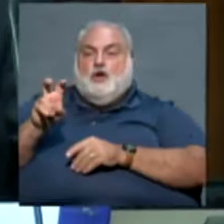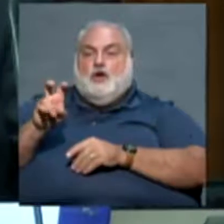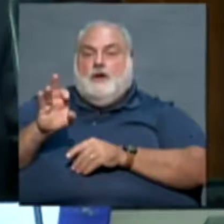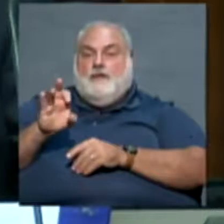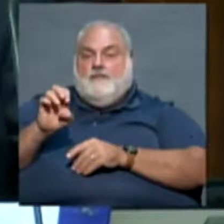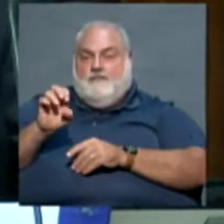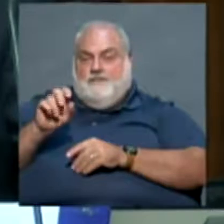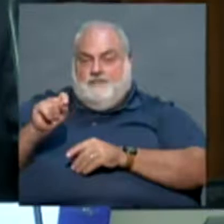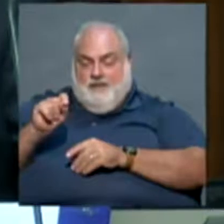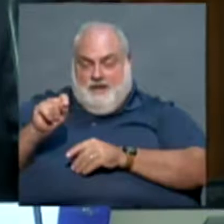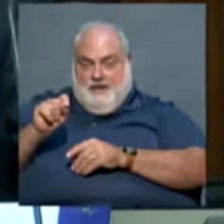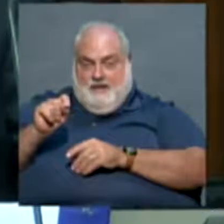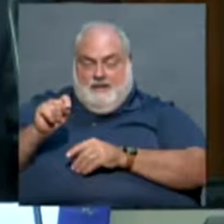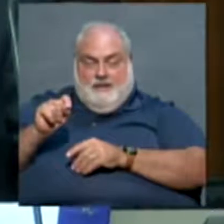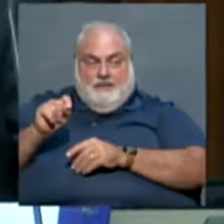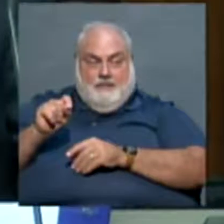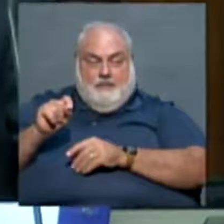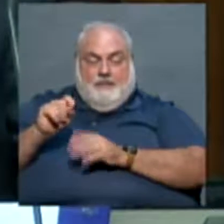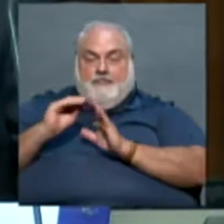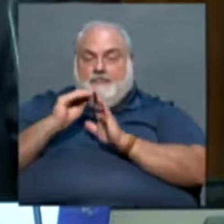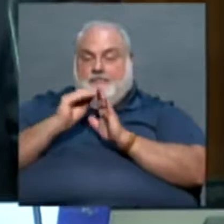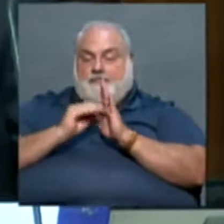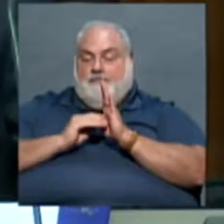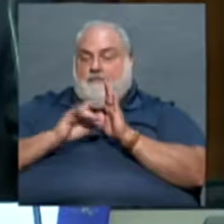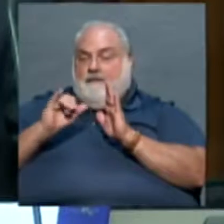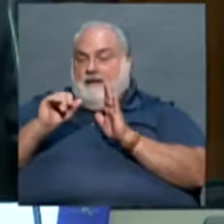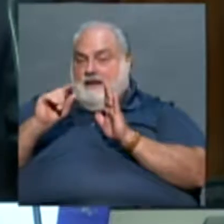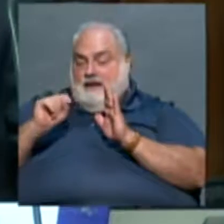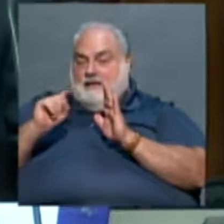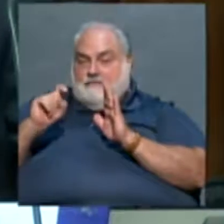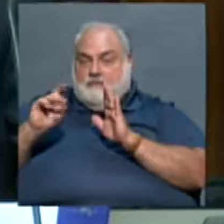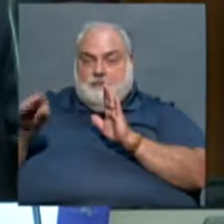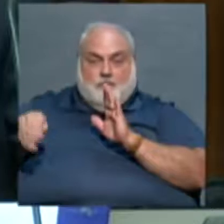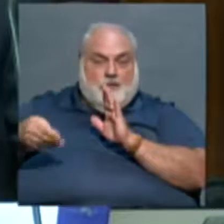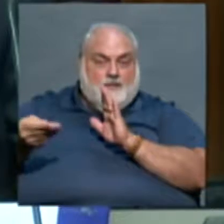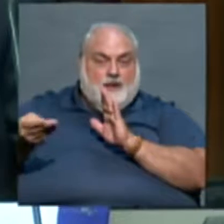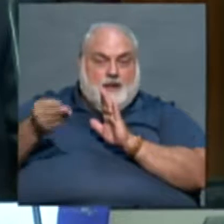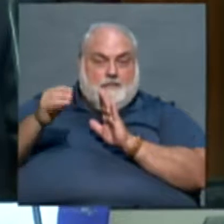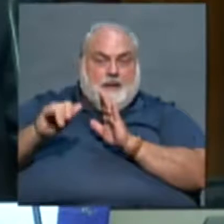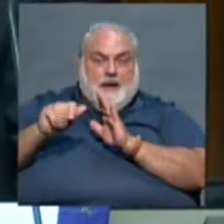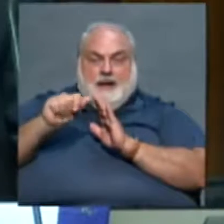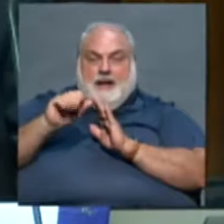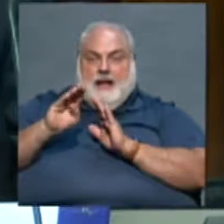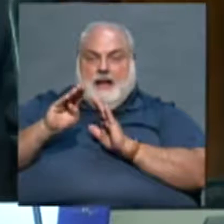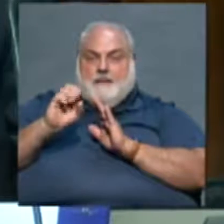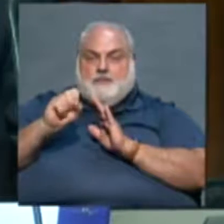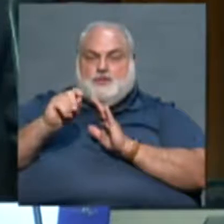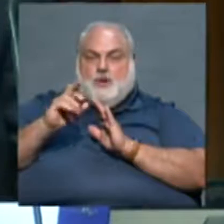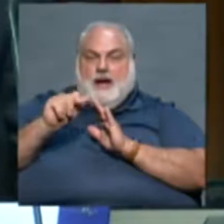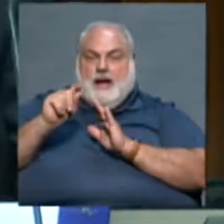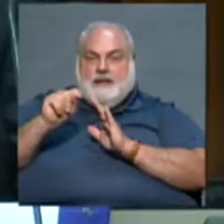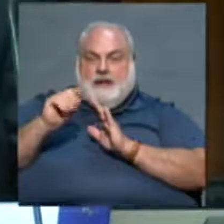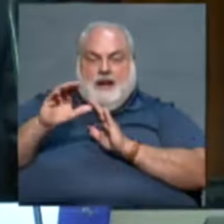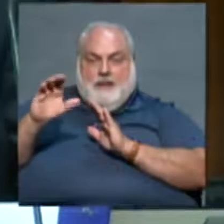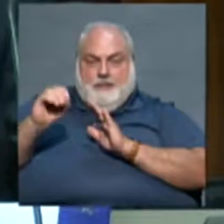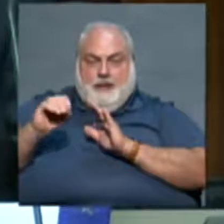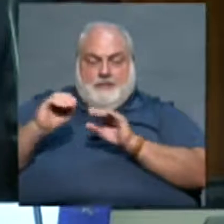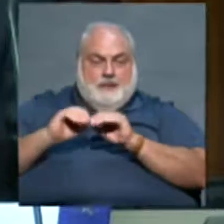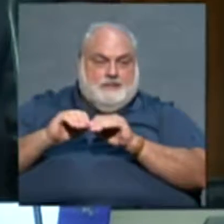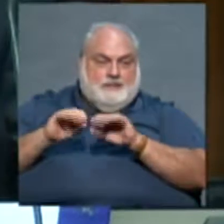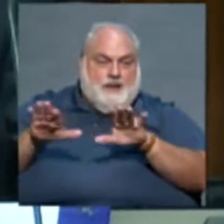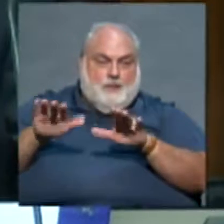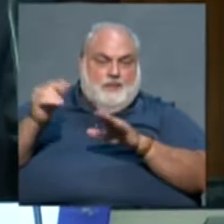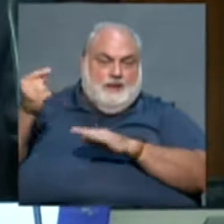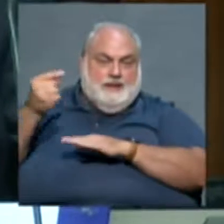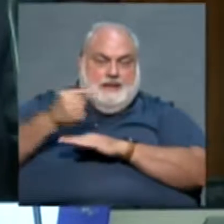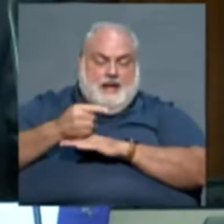subject property. The list of the property owners has to be provided by an abstract company, and that notice form has to go out with the date and